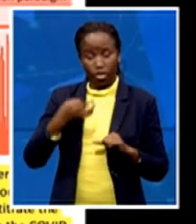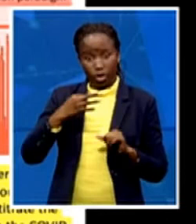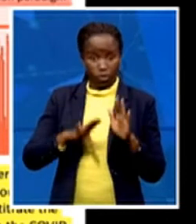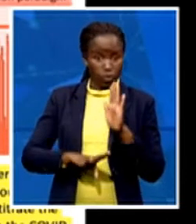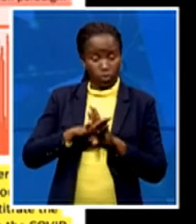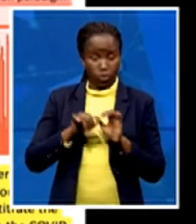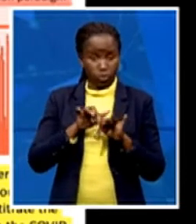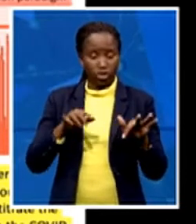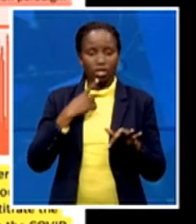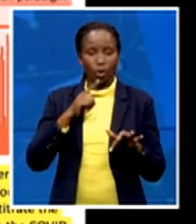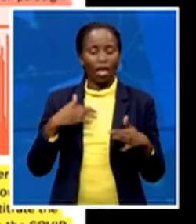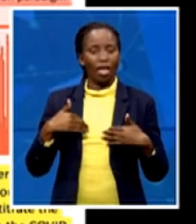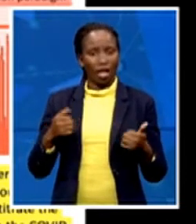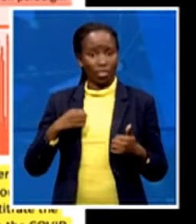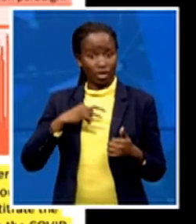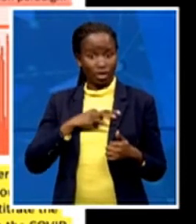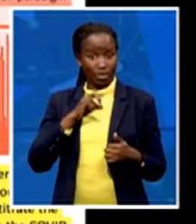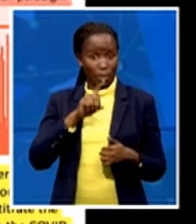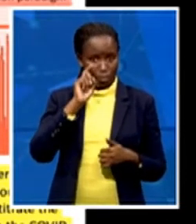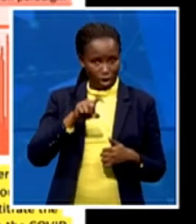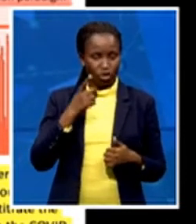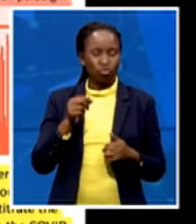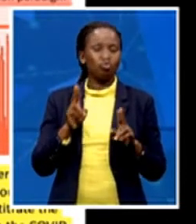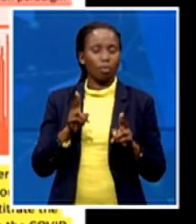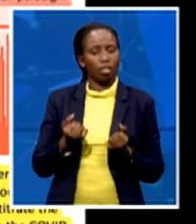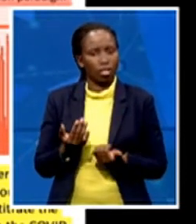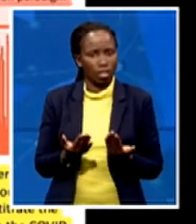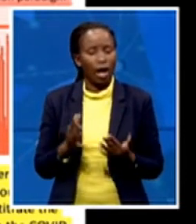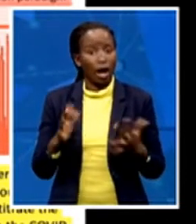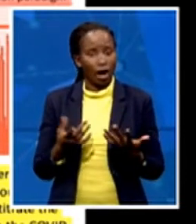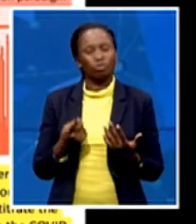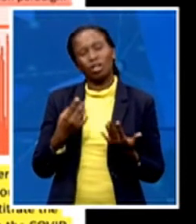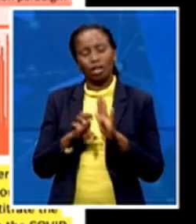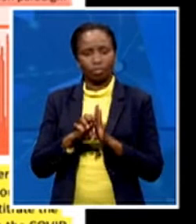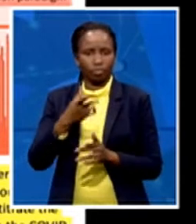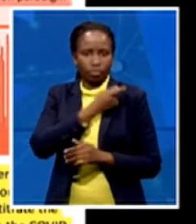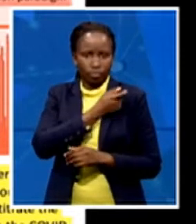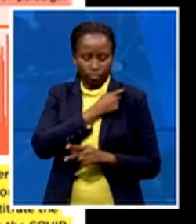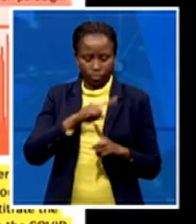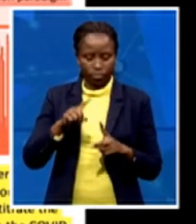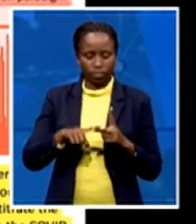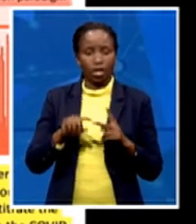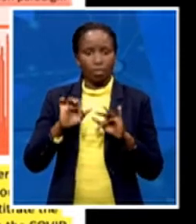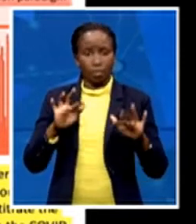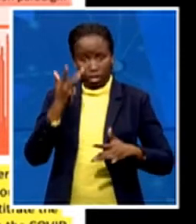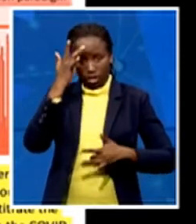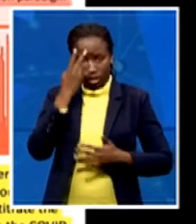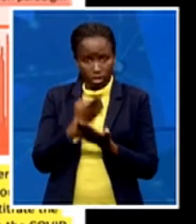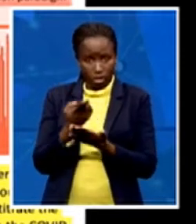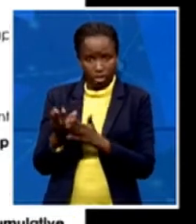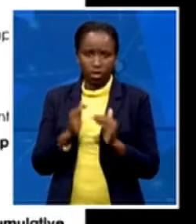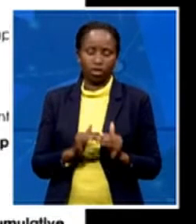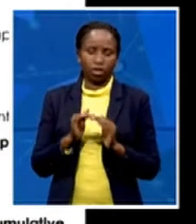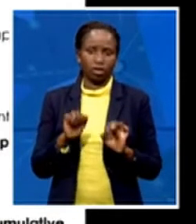normal services, vaccinations, and they have to look after people that's ill with COVID. That's going to be quite a big pressure on healthcare